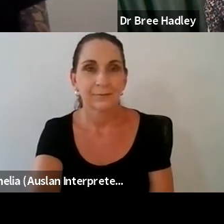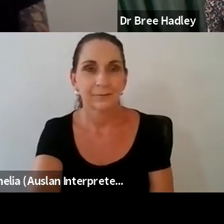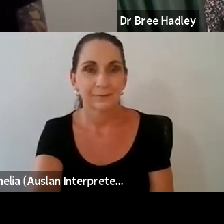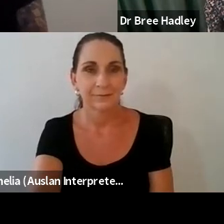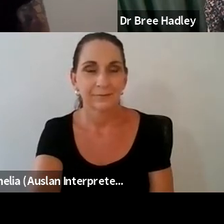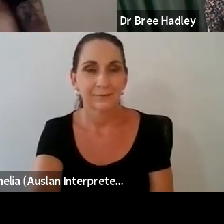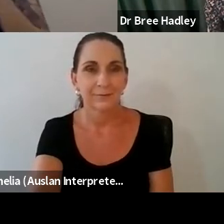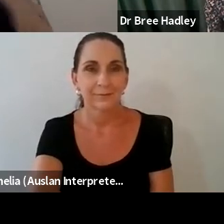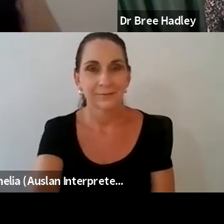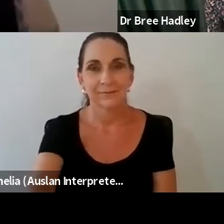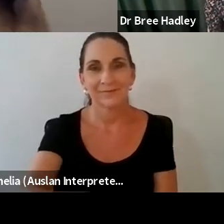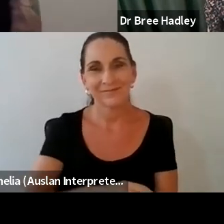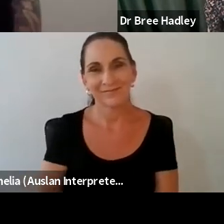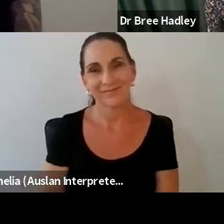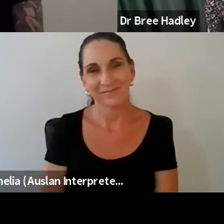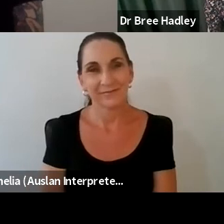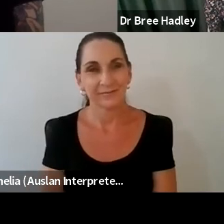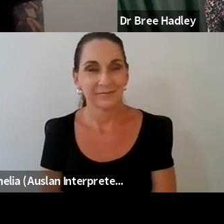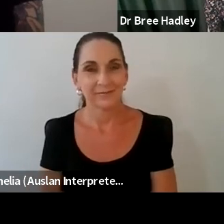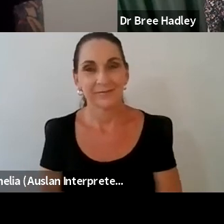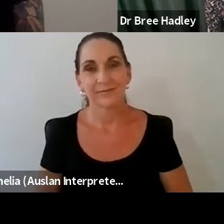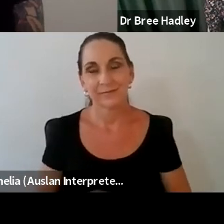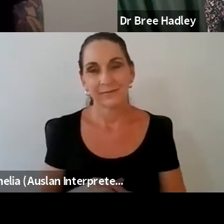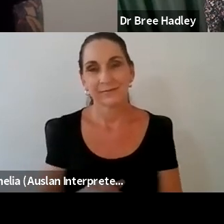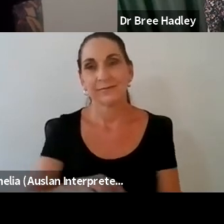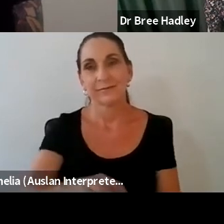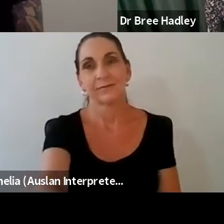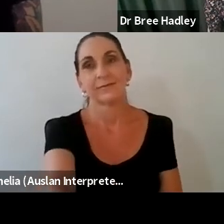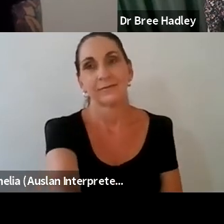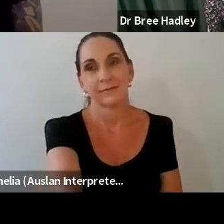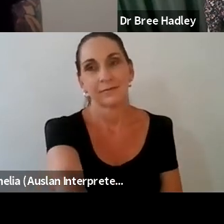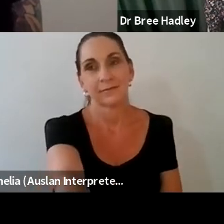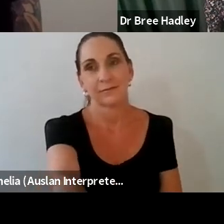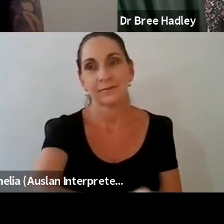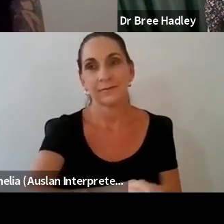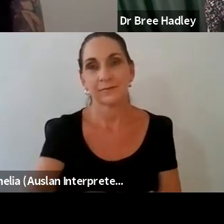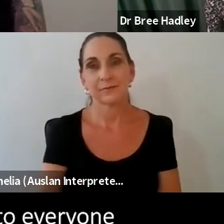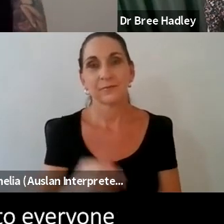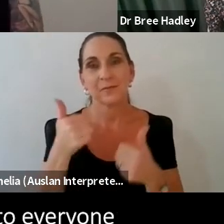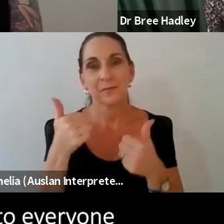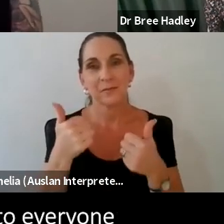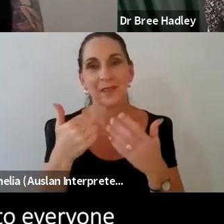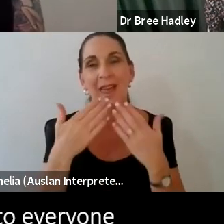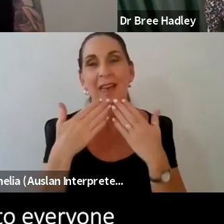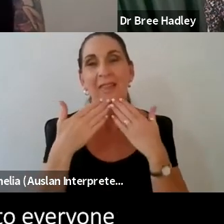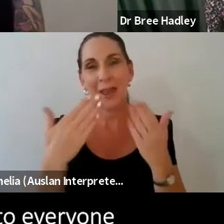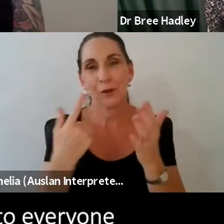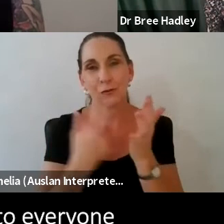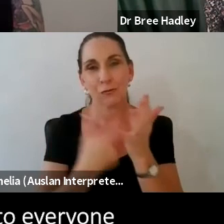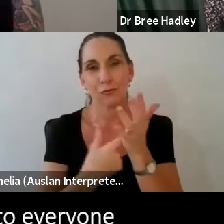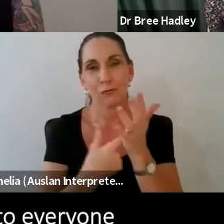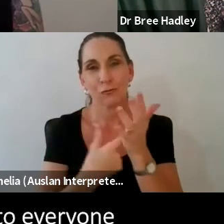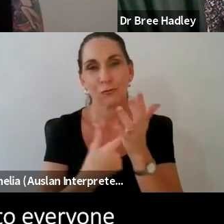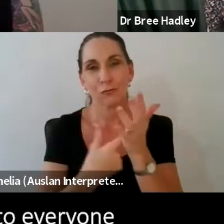Any more thoughts? Thank you, Racheal. And also thank you